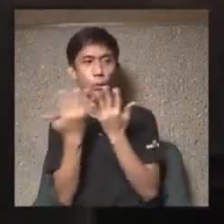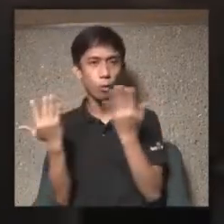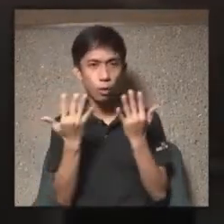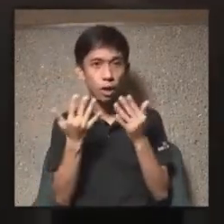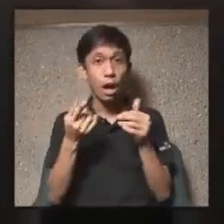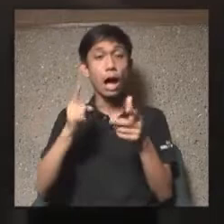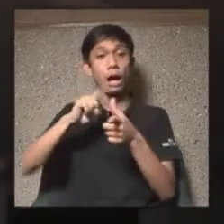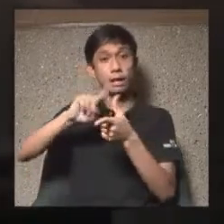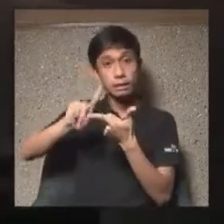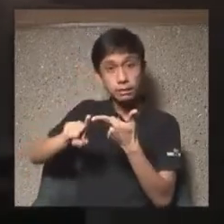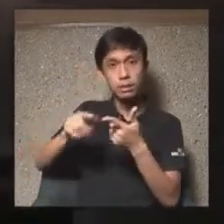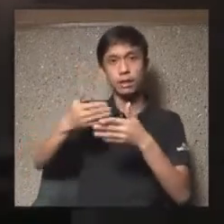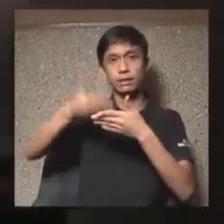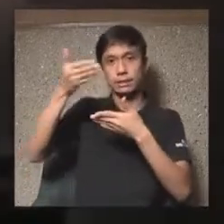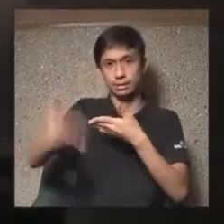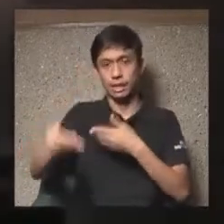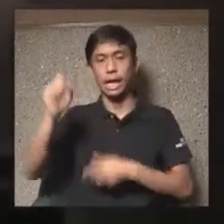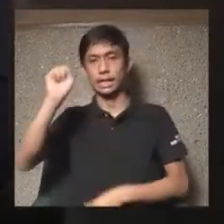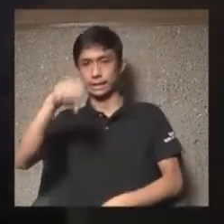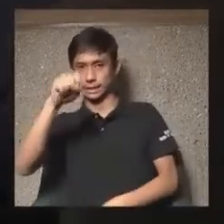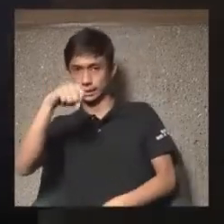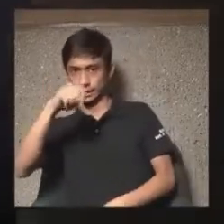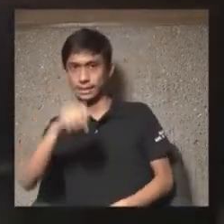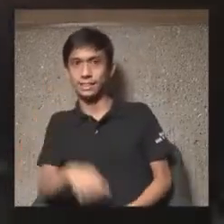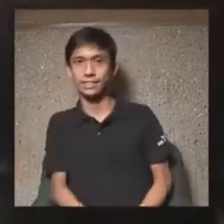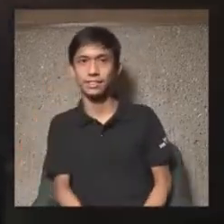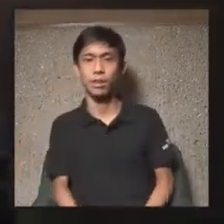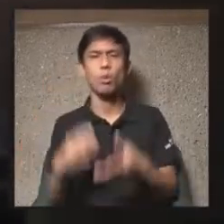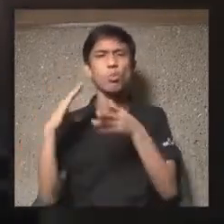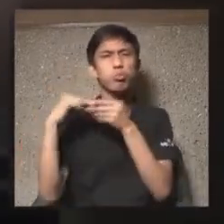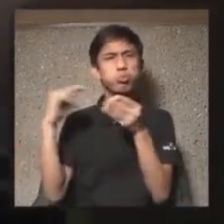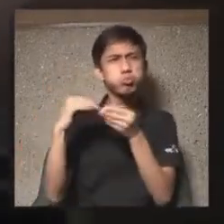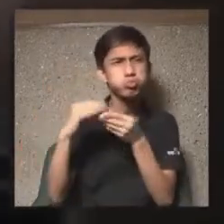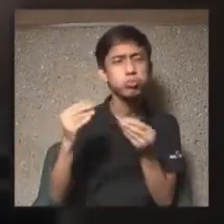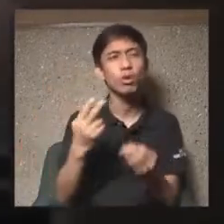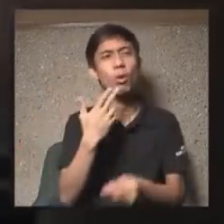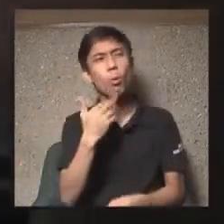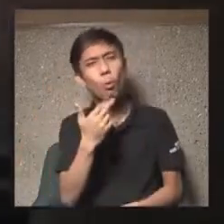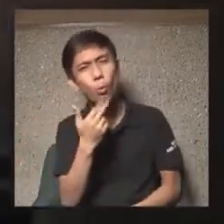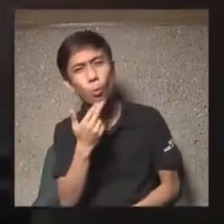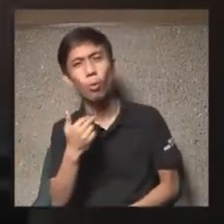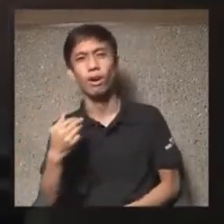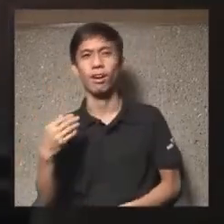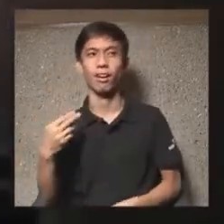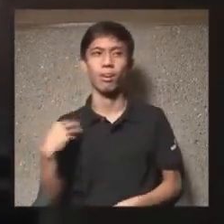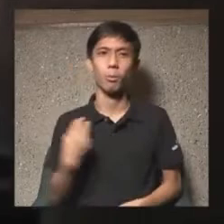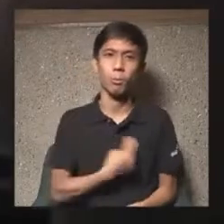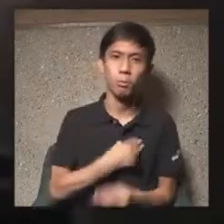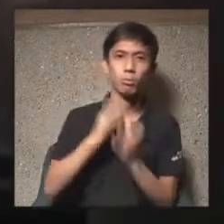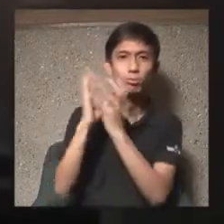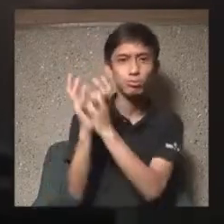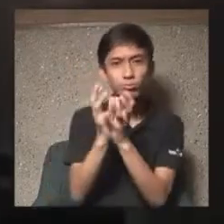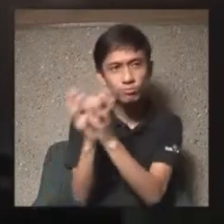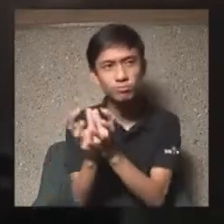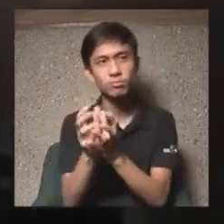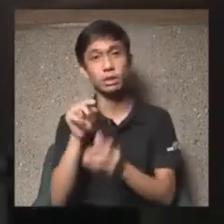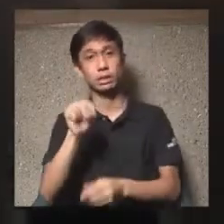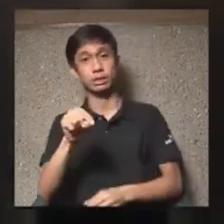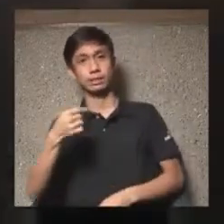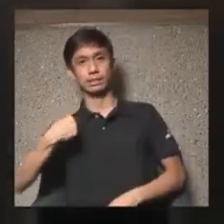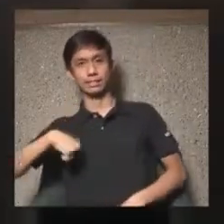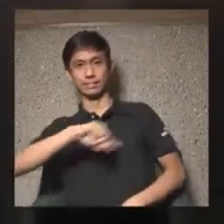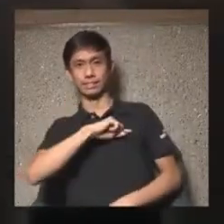story of how it happened. She was a member of our community. She was a member of the music ministry. Had a crush on